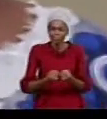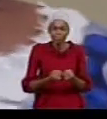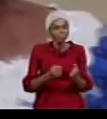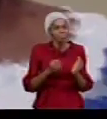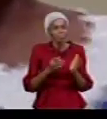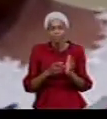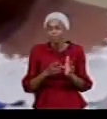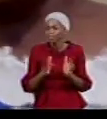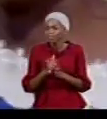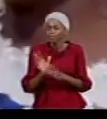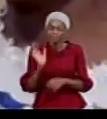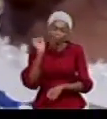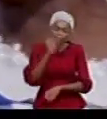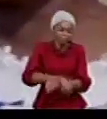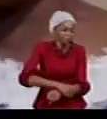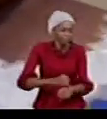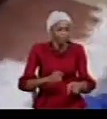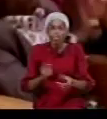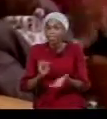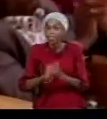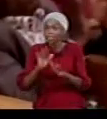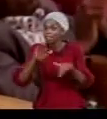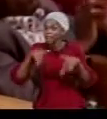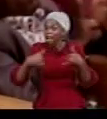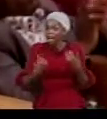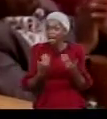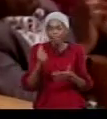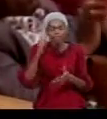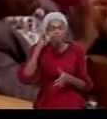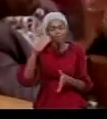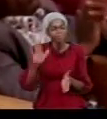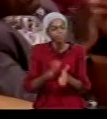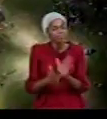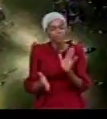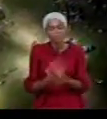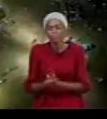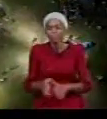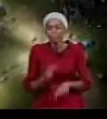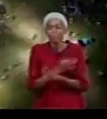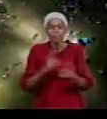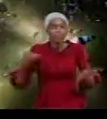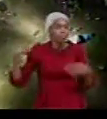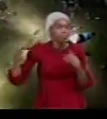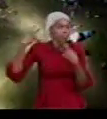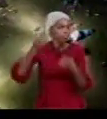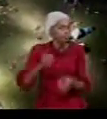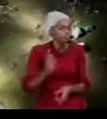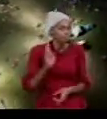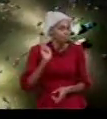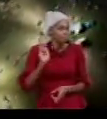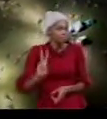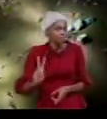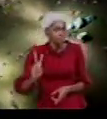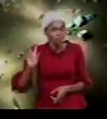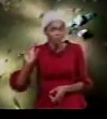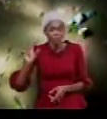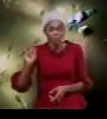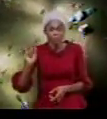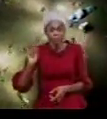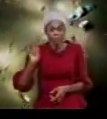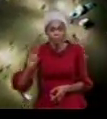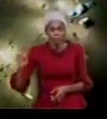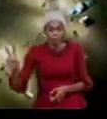That was how I became free. And throughout 2022, there was nothing like tobacco, even up till